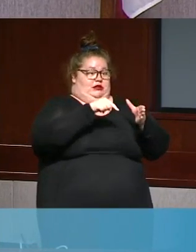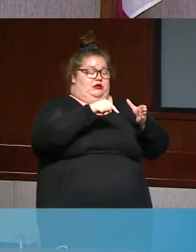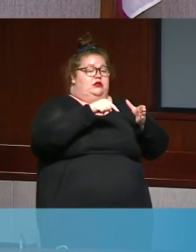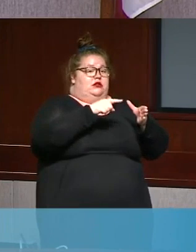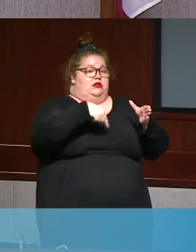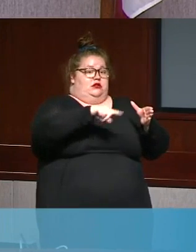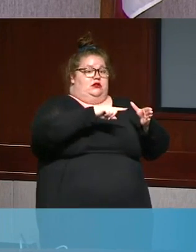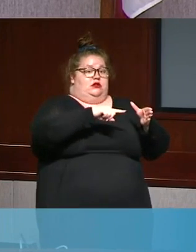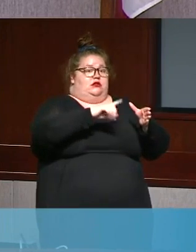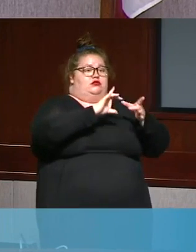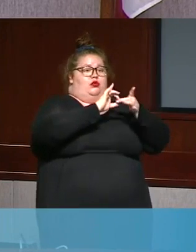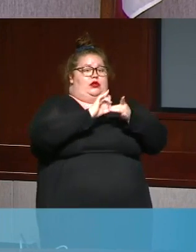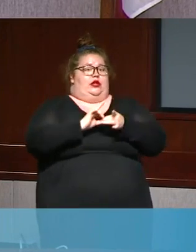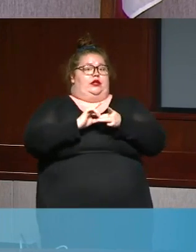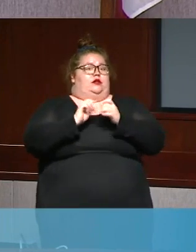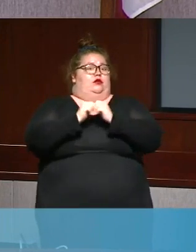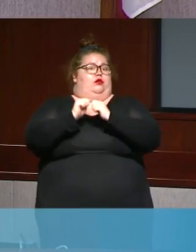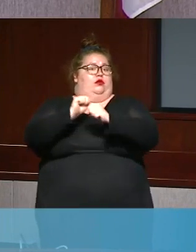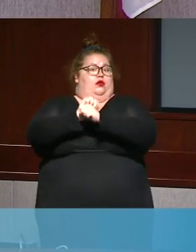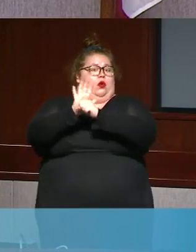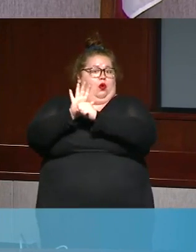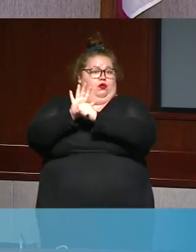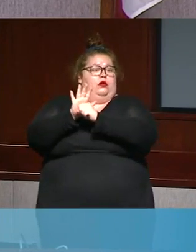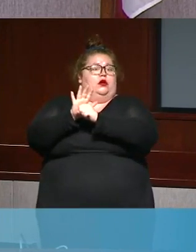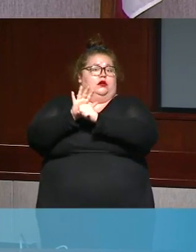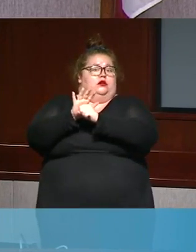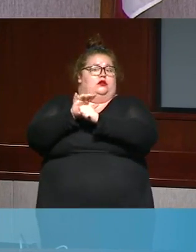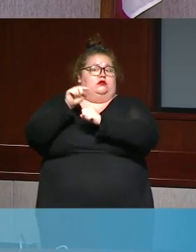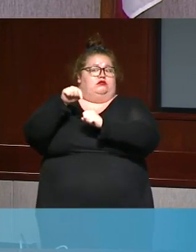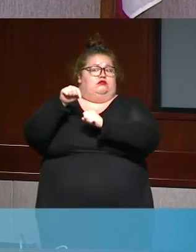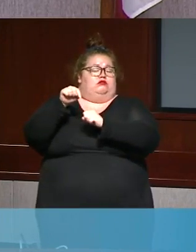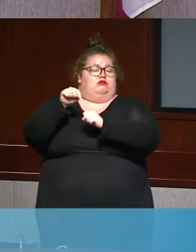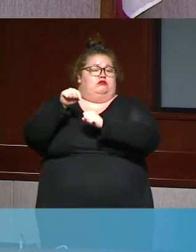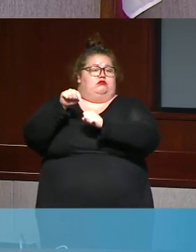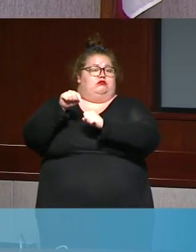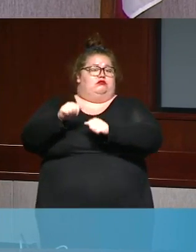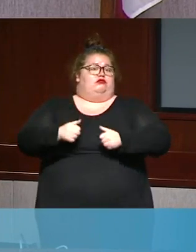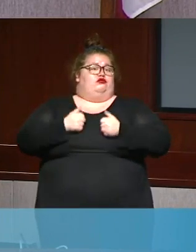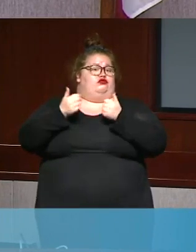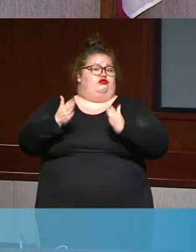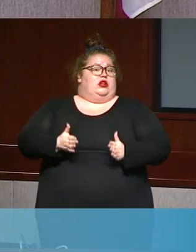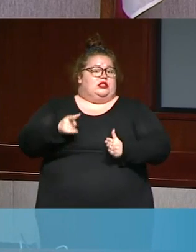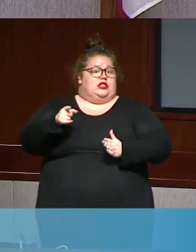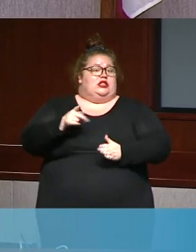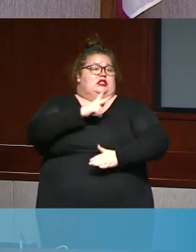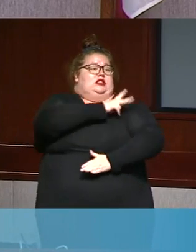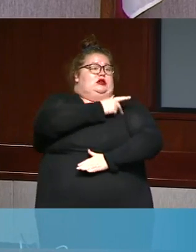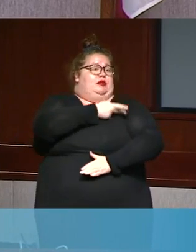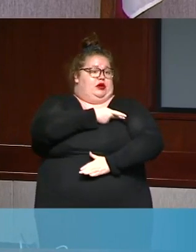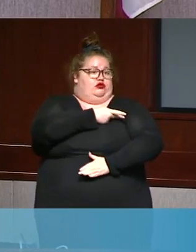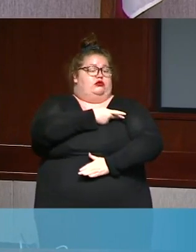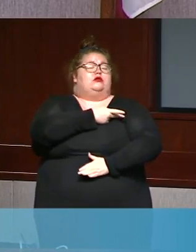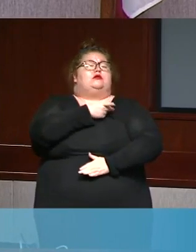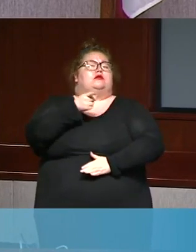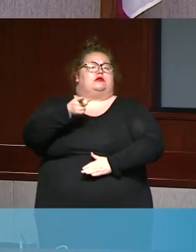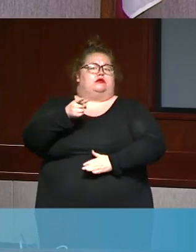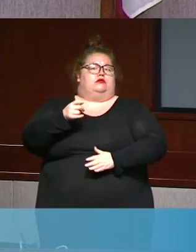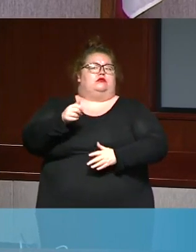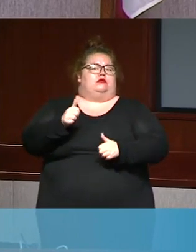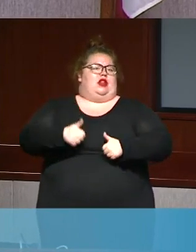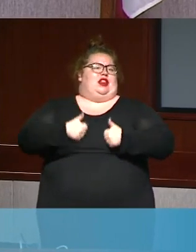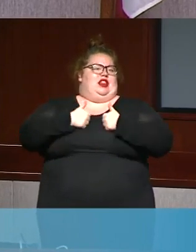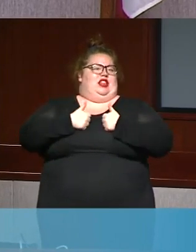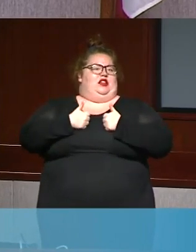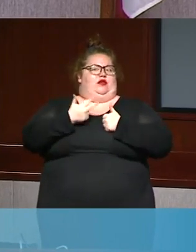to COVID-19, have been residents, patients at 3 different